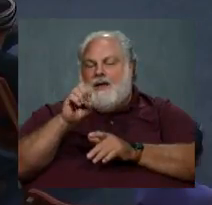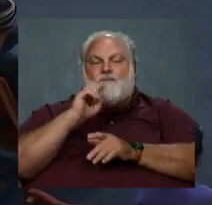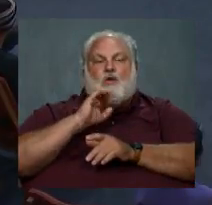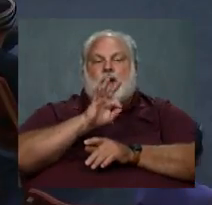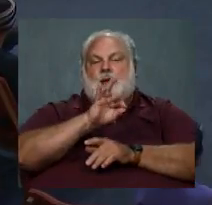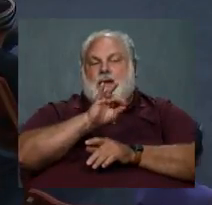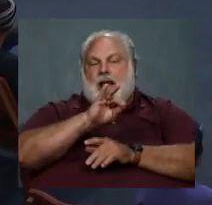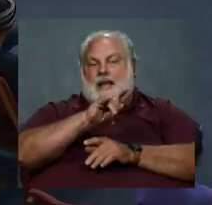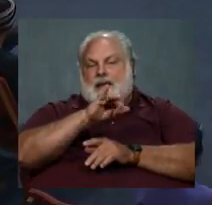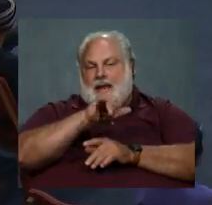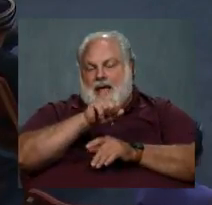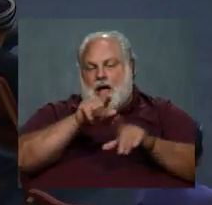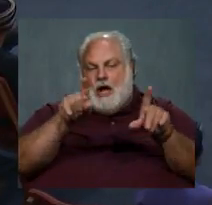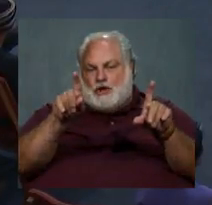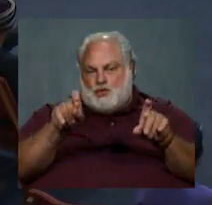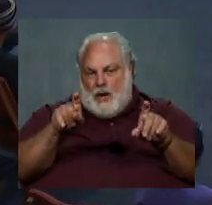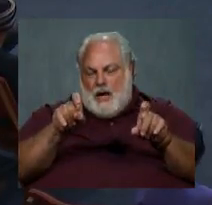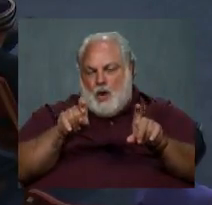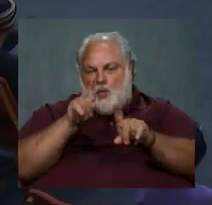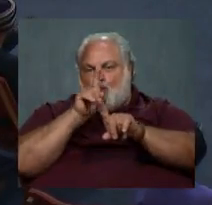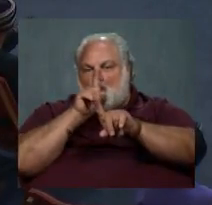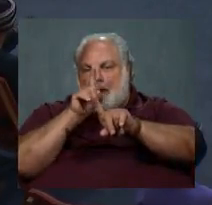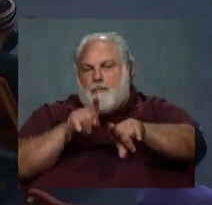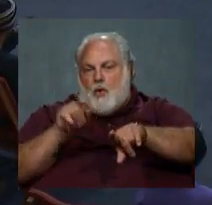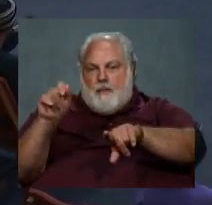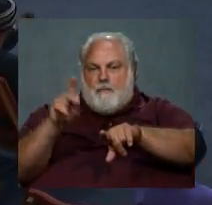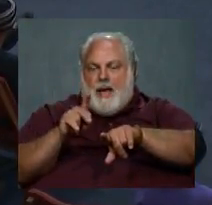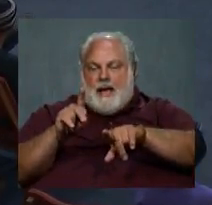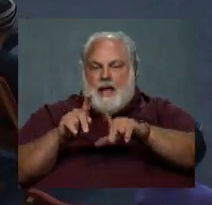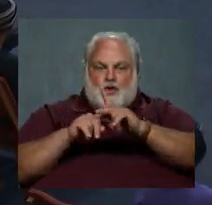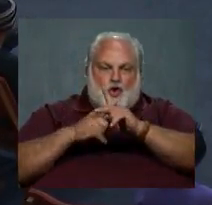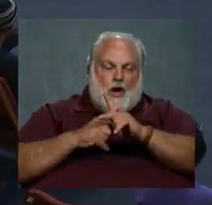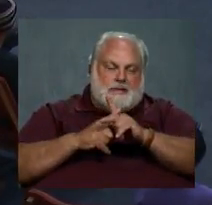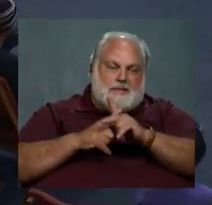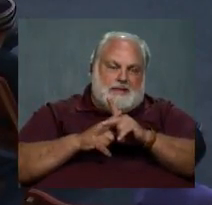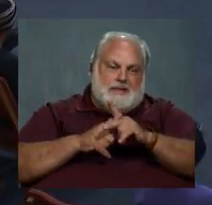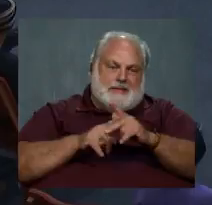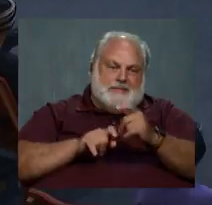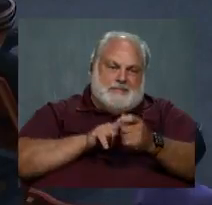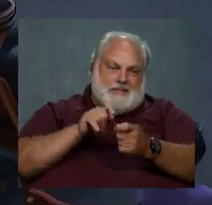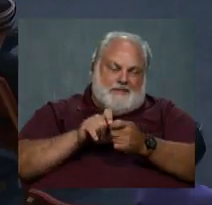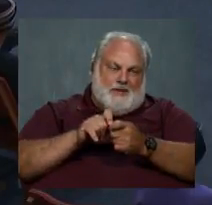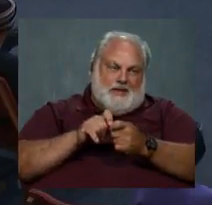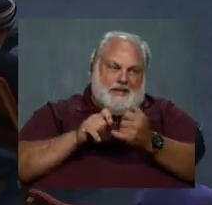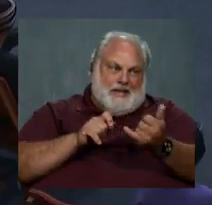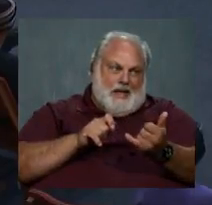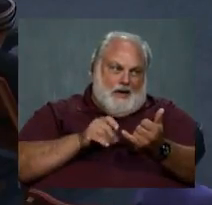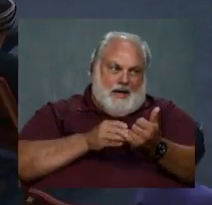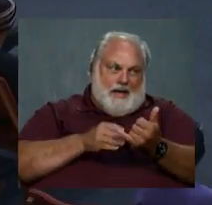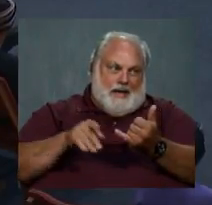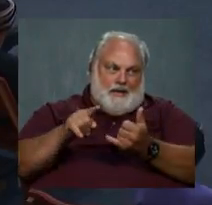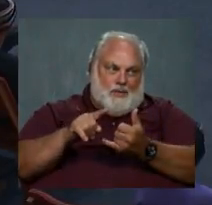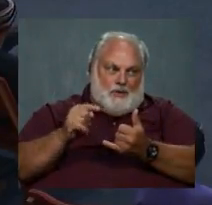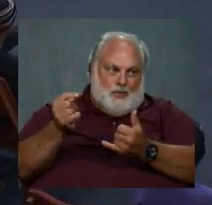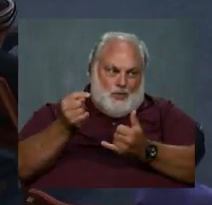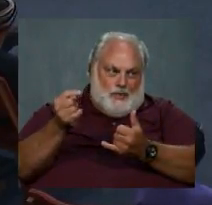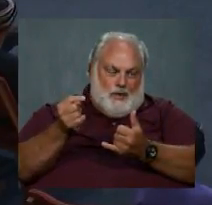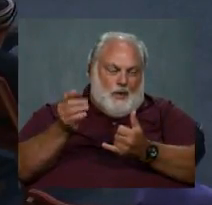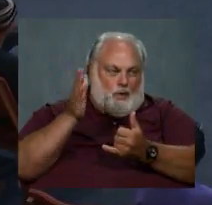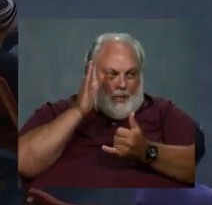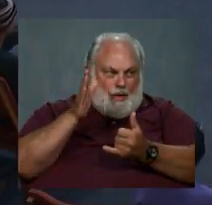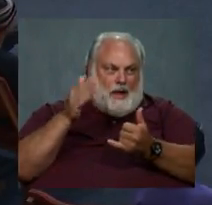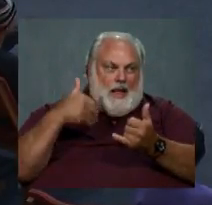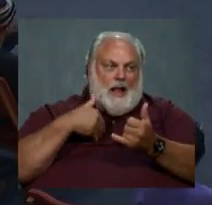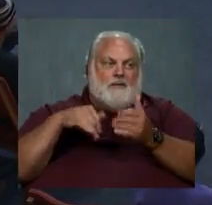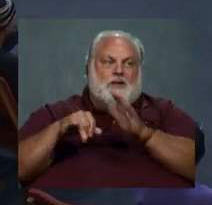a 90-day trial, there has to be reporting back, it starts at date certain. Between now and next Tuesday, we